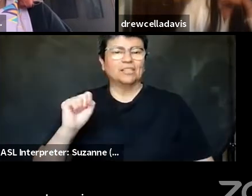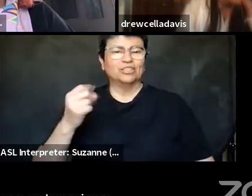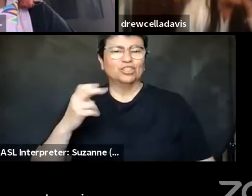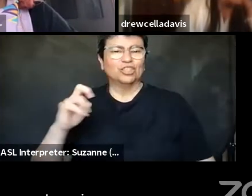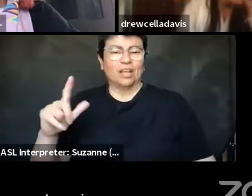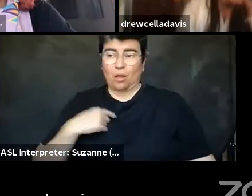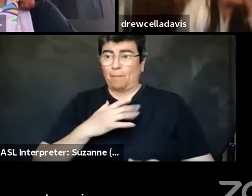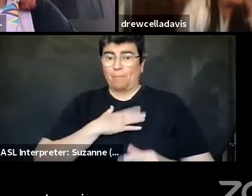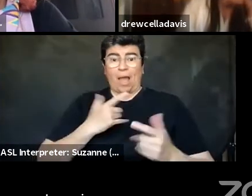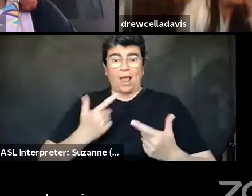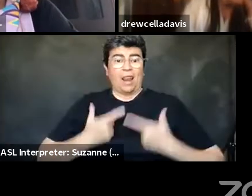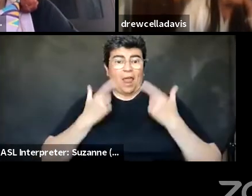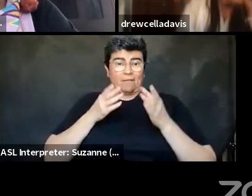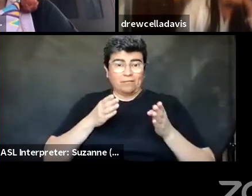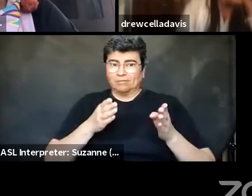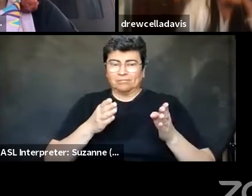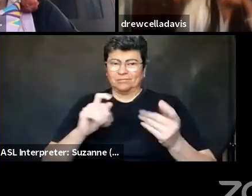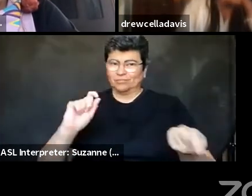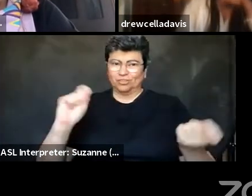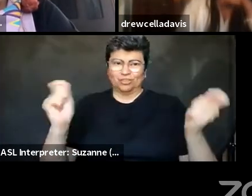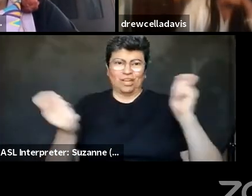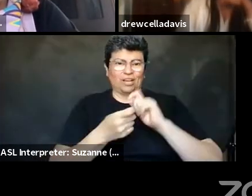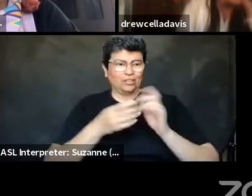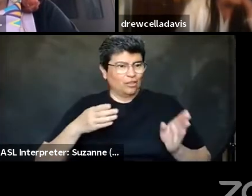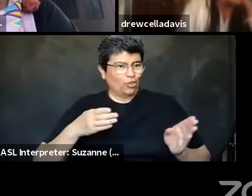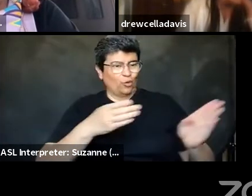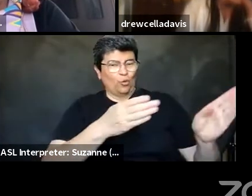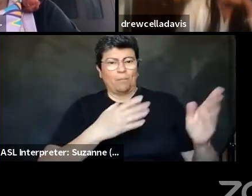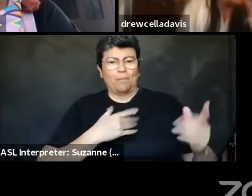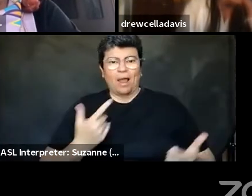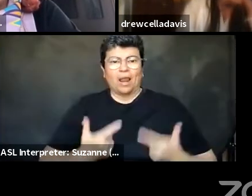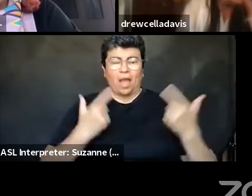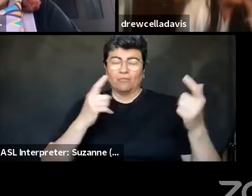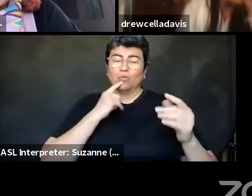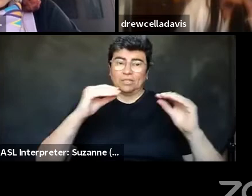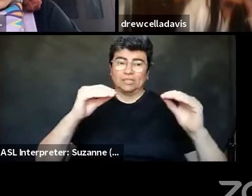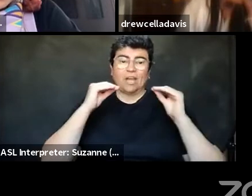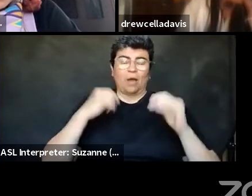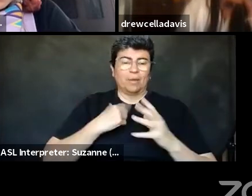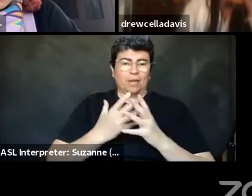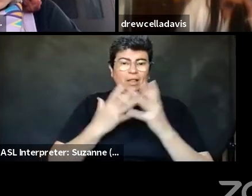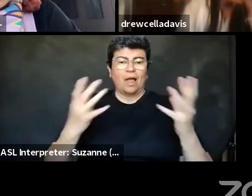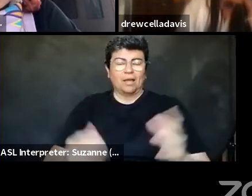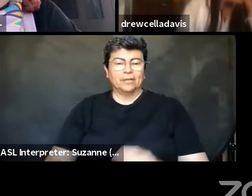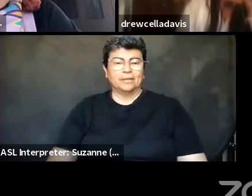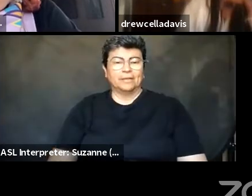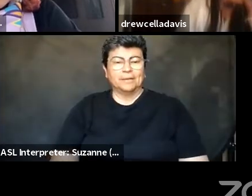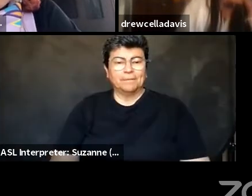life. And through the course of my life has really taught me a lot, and